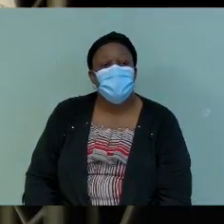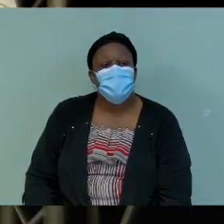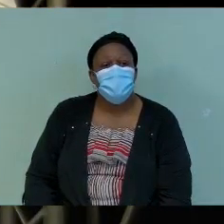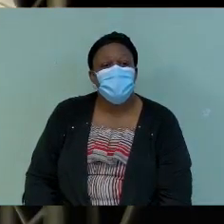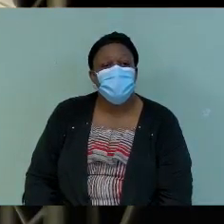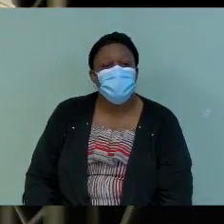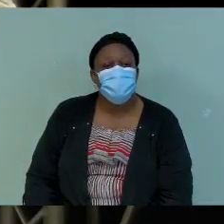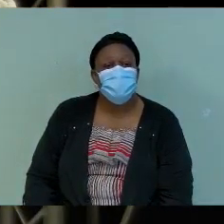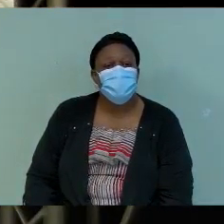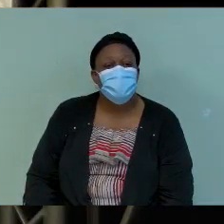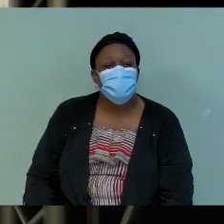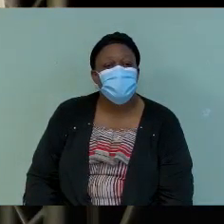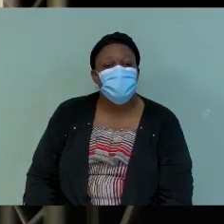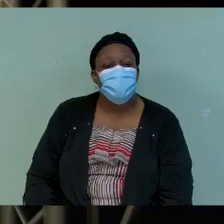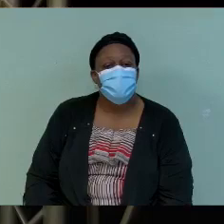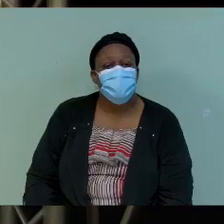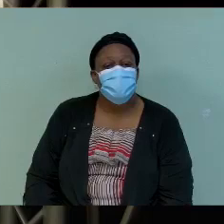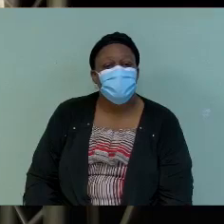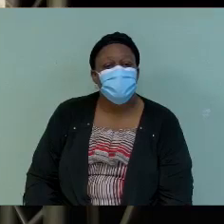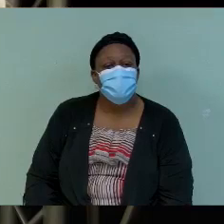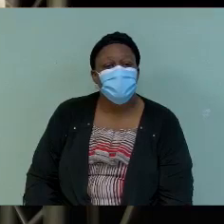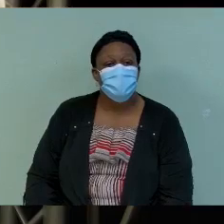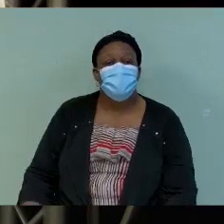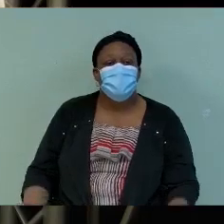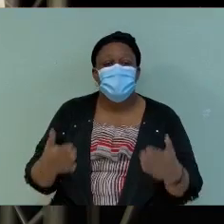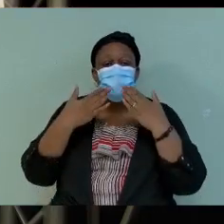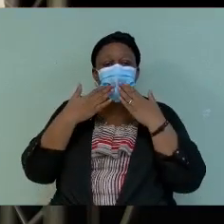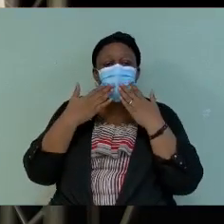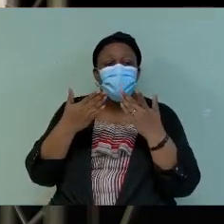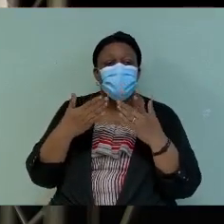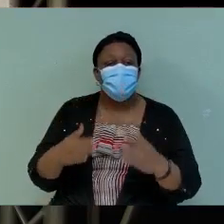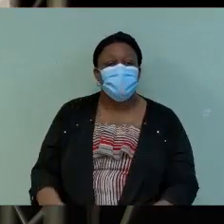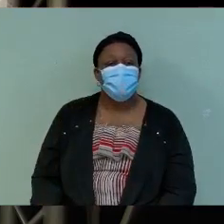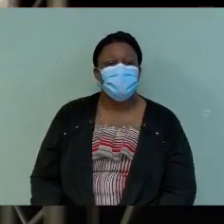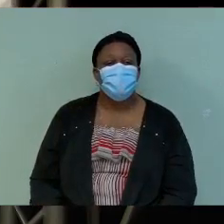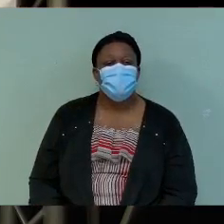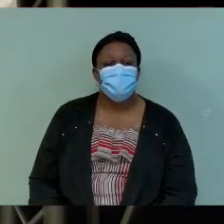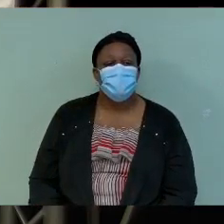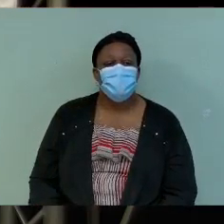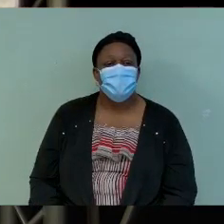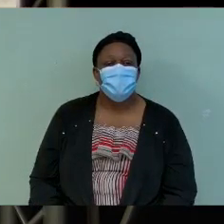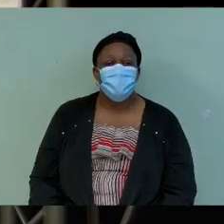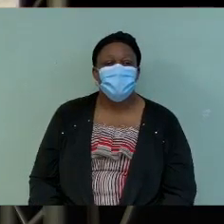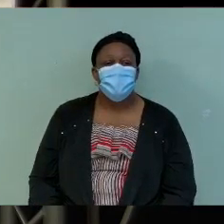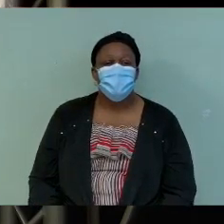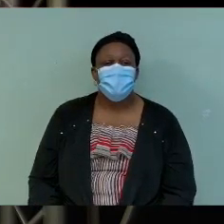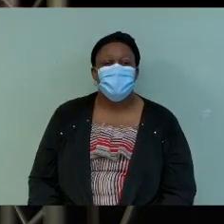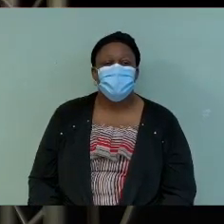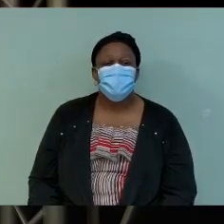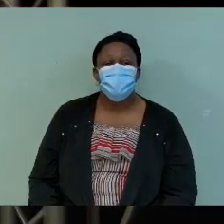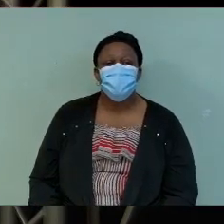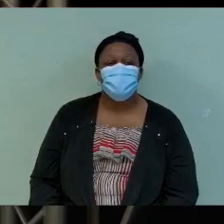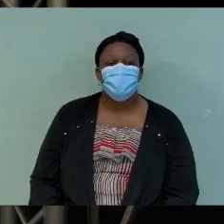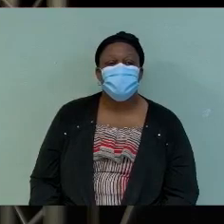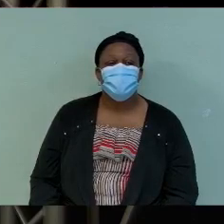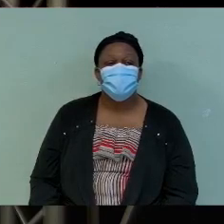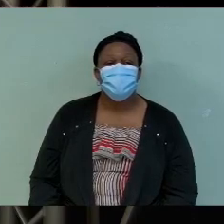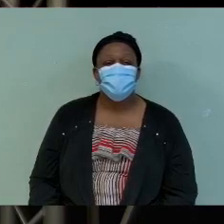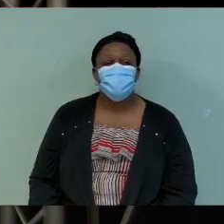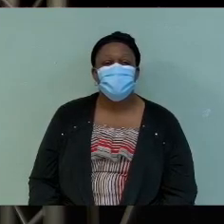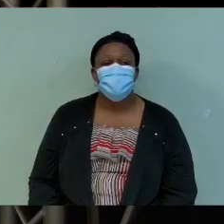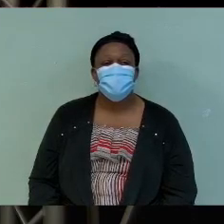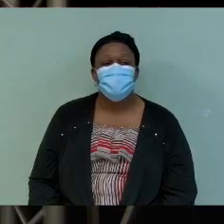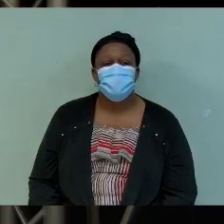Thank you, Dr. Crawford, for sharing with us on mental health and